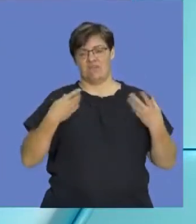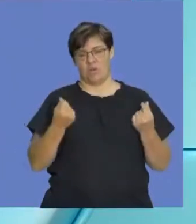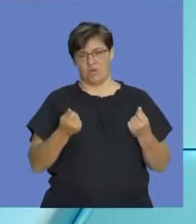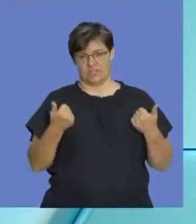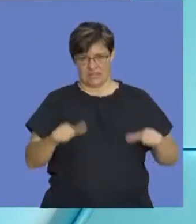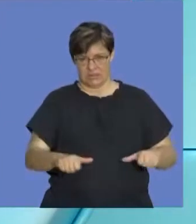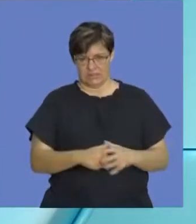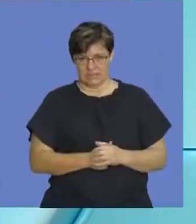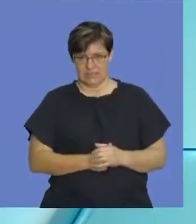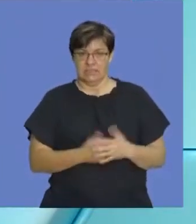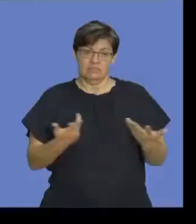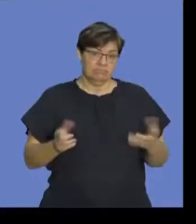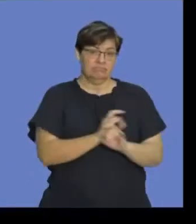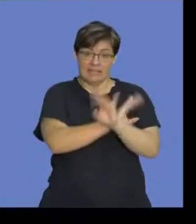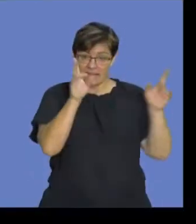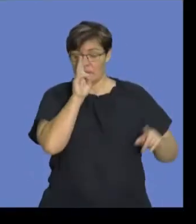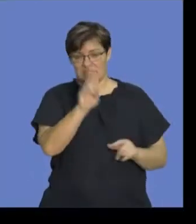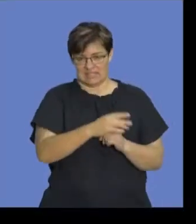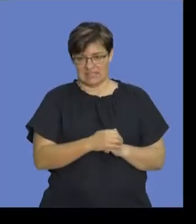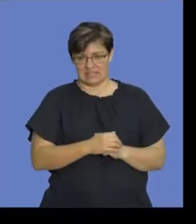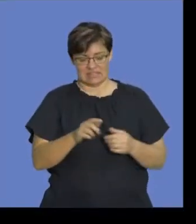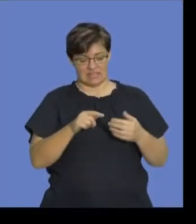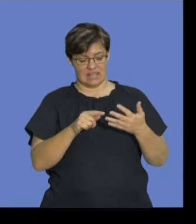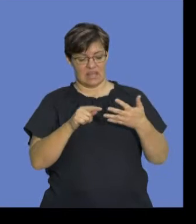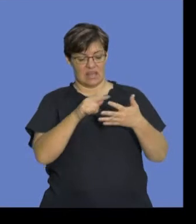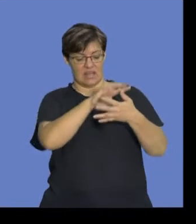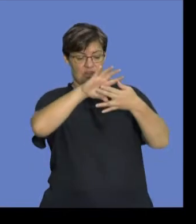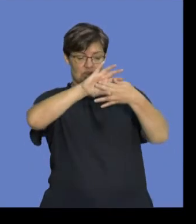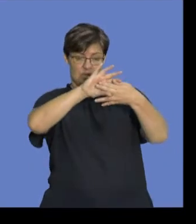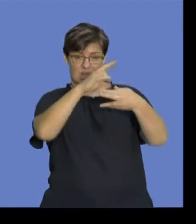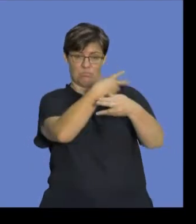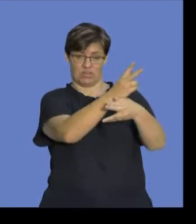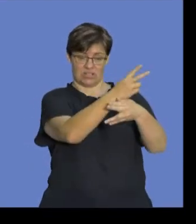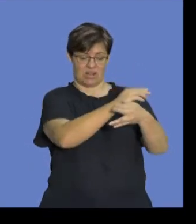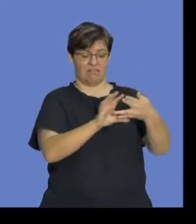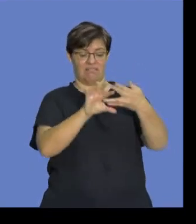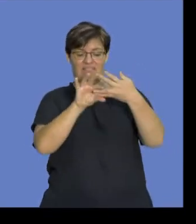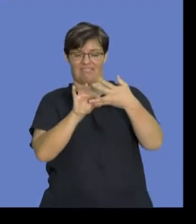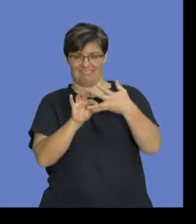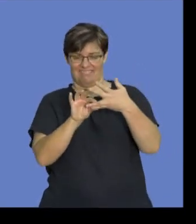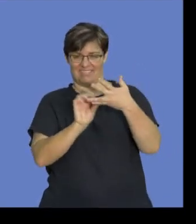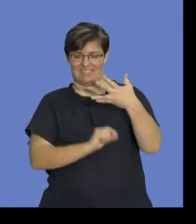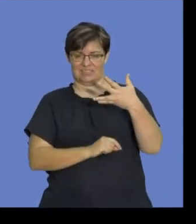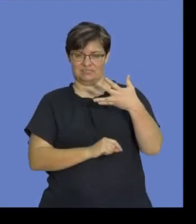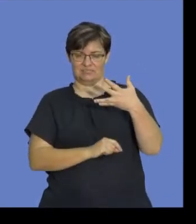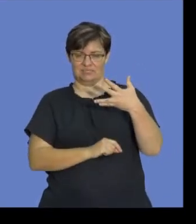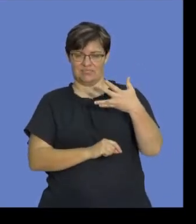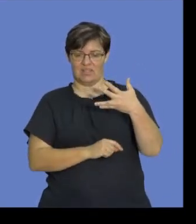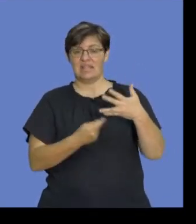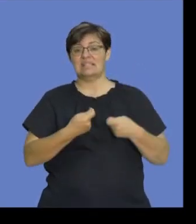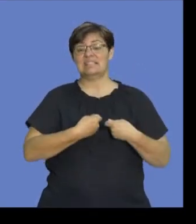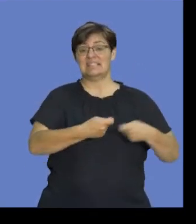clearly you can see that these 3 deal with production, and the other 2, selling and distribution and